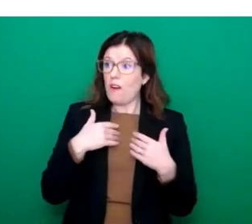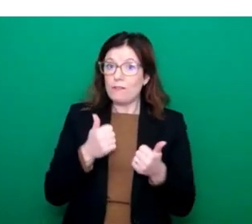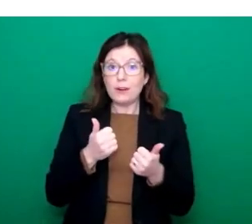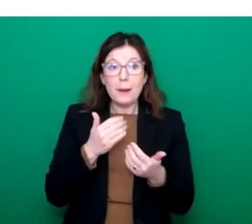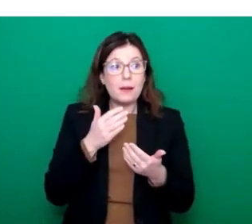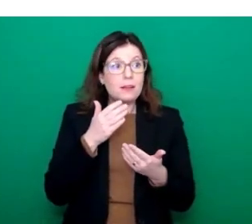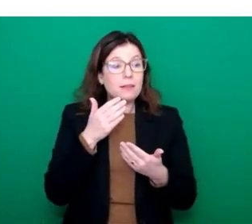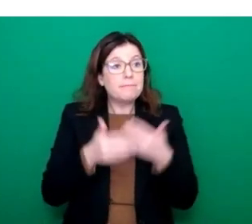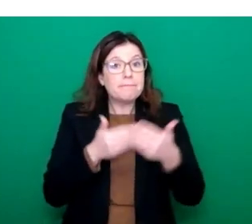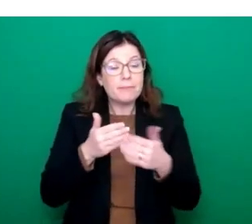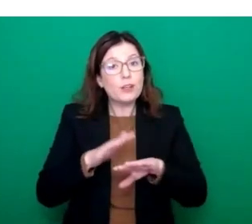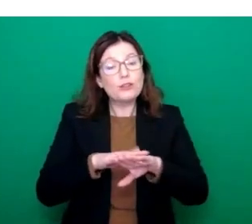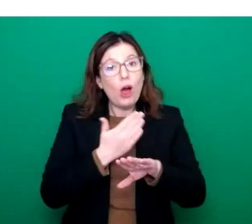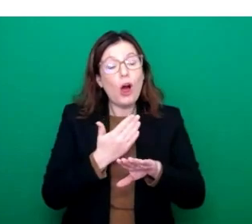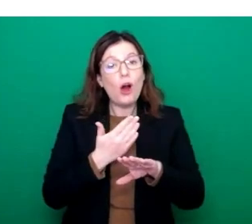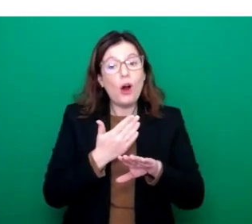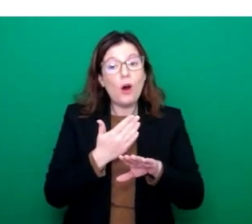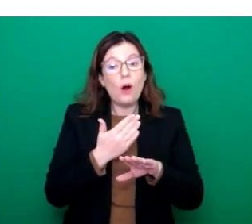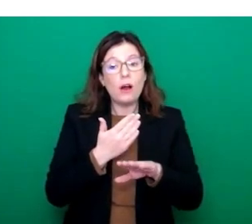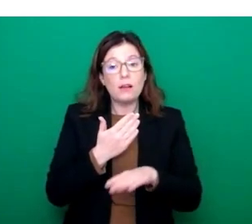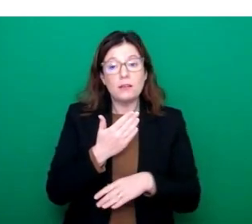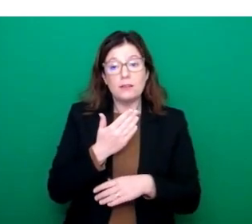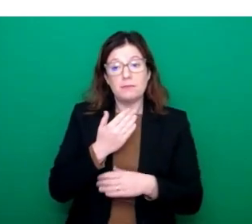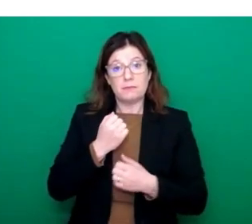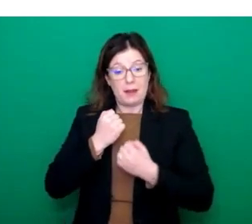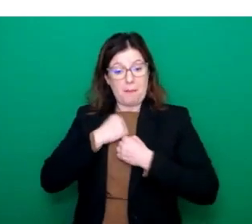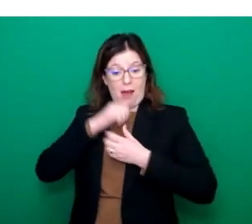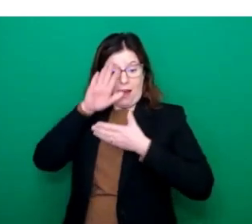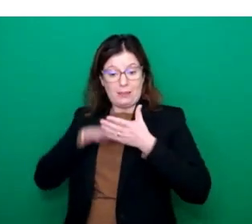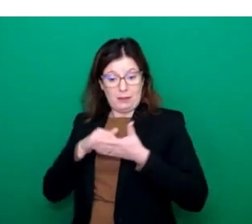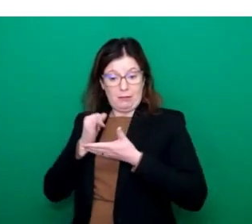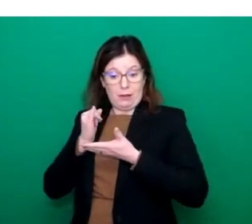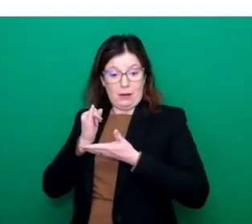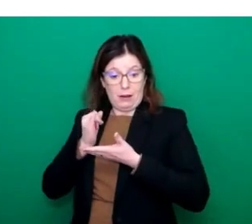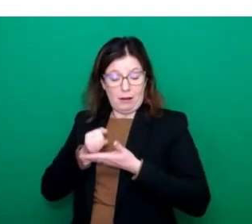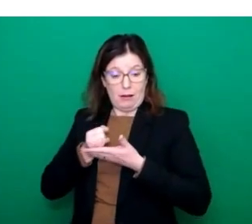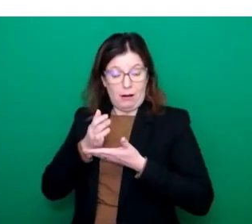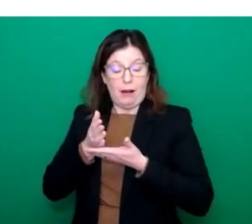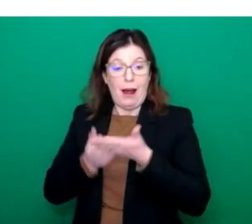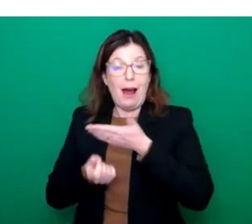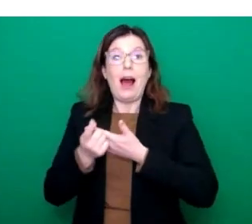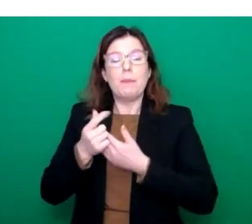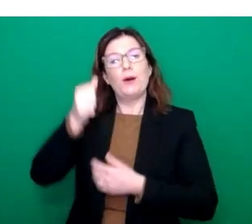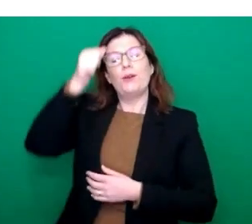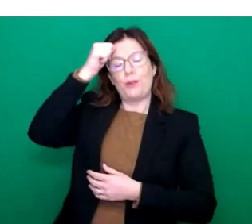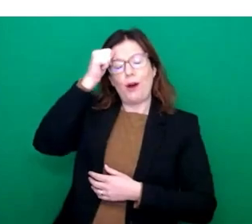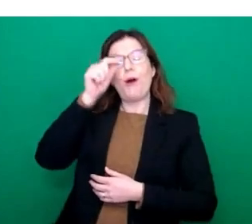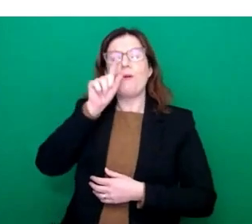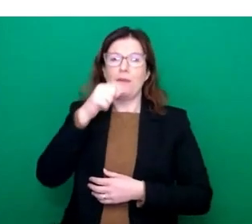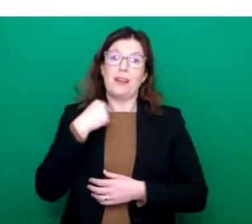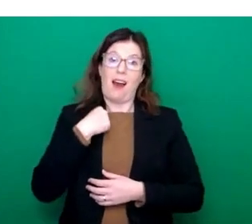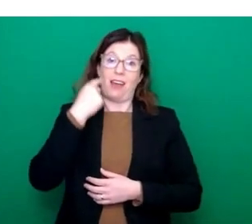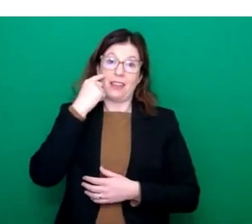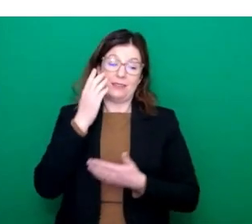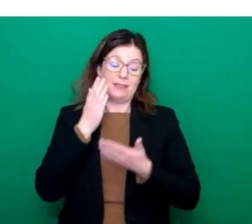own perspective on why things went wrong, I do think that better training is required,